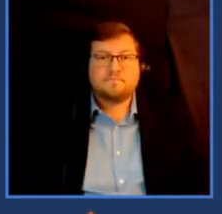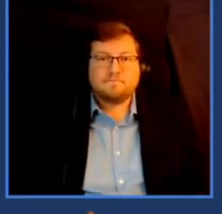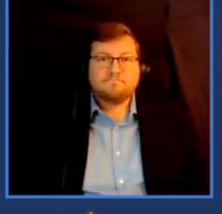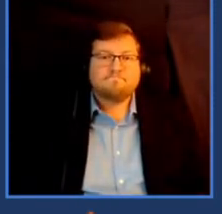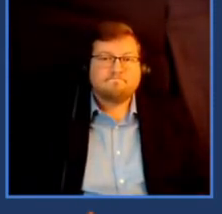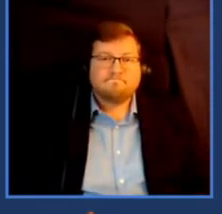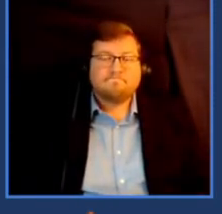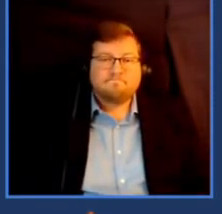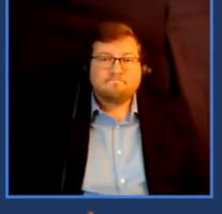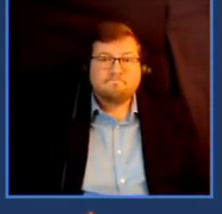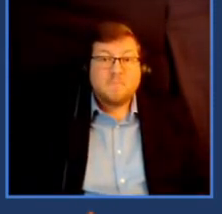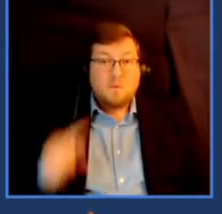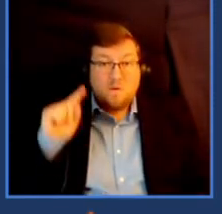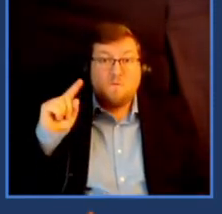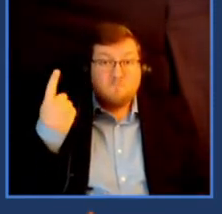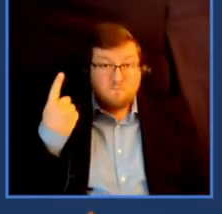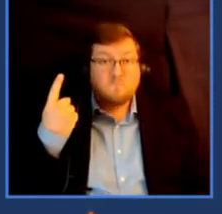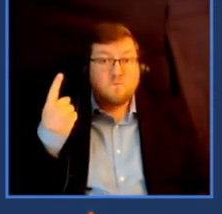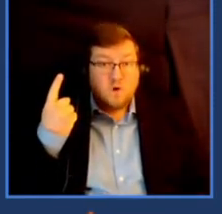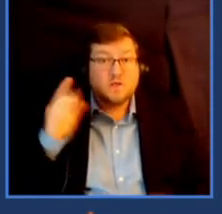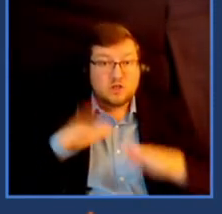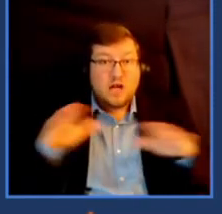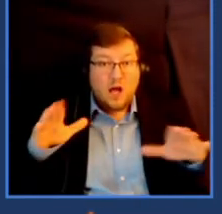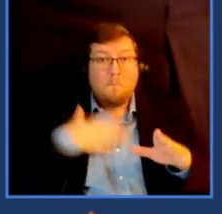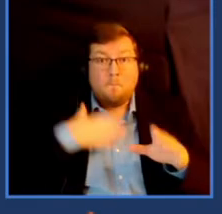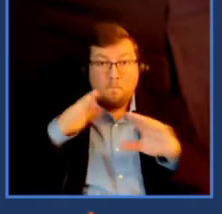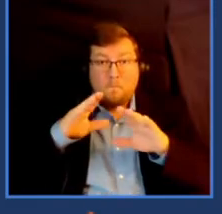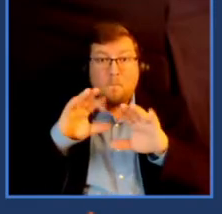and I'm the first college graduate in my family.